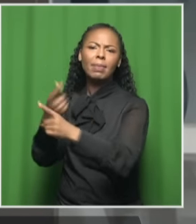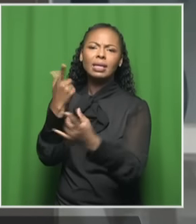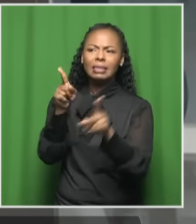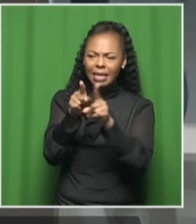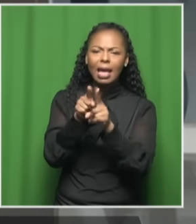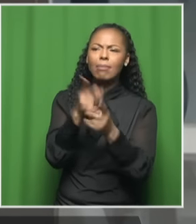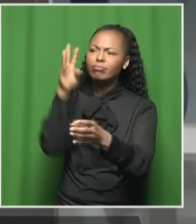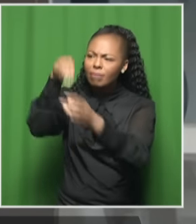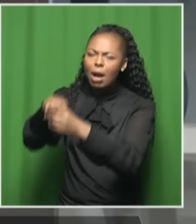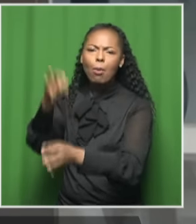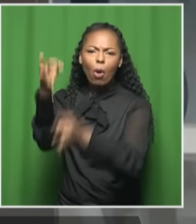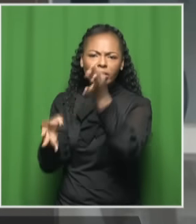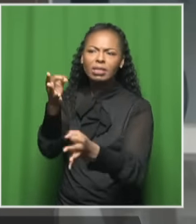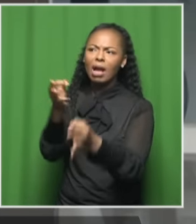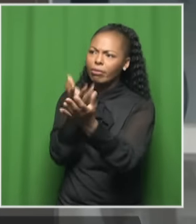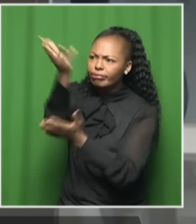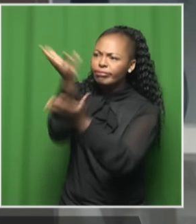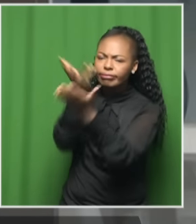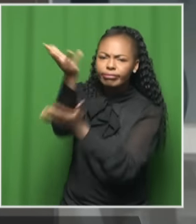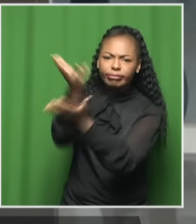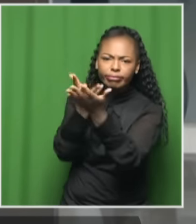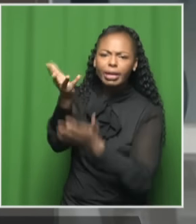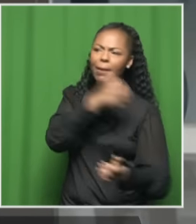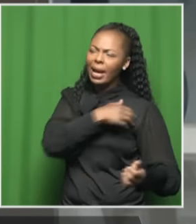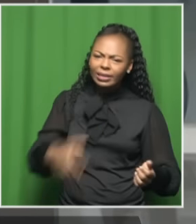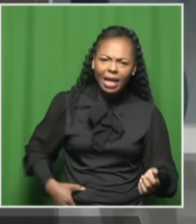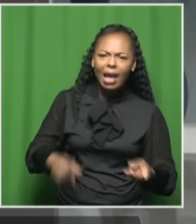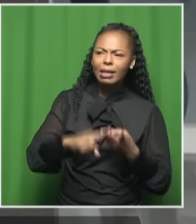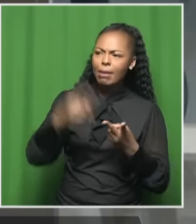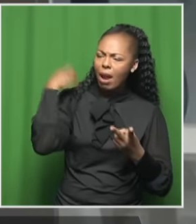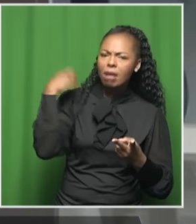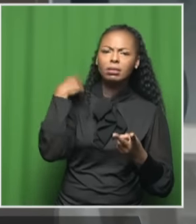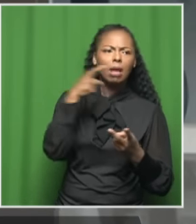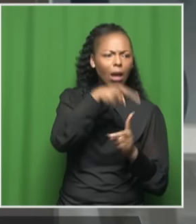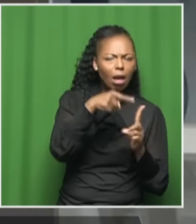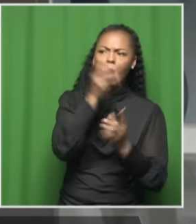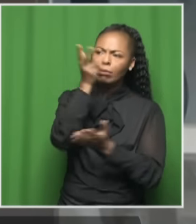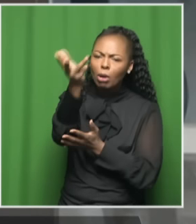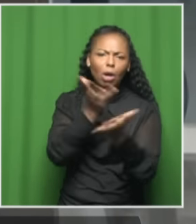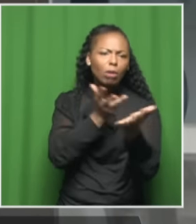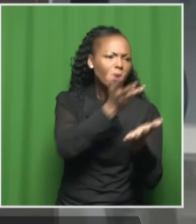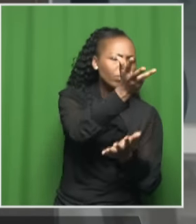able to speak to presidents, ministers, and everybody that was in that sphere. And he